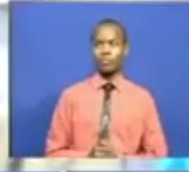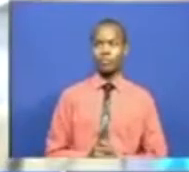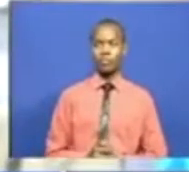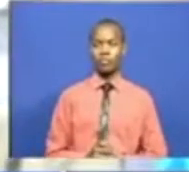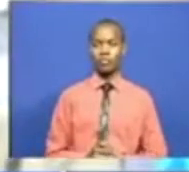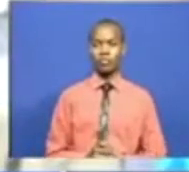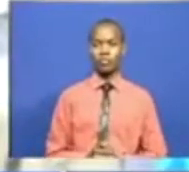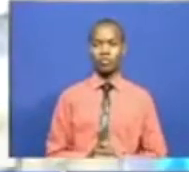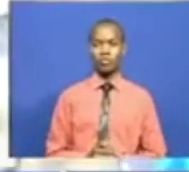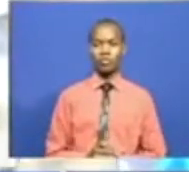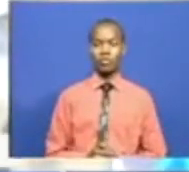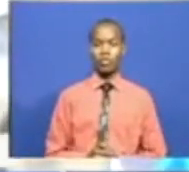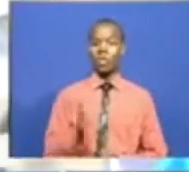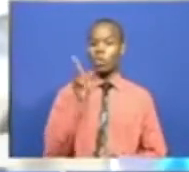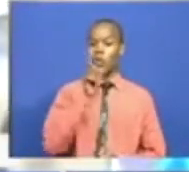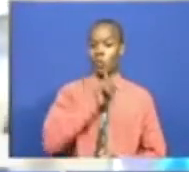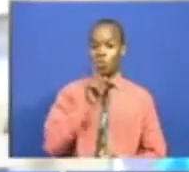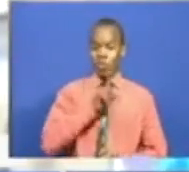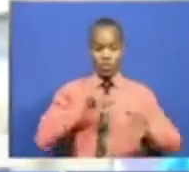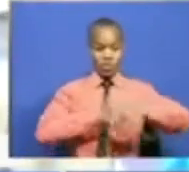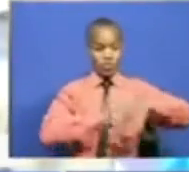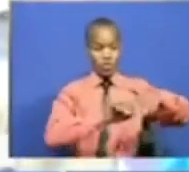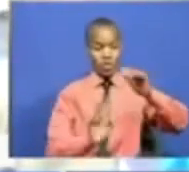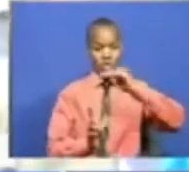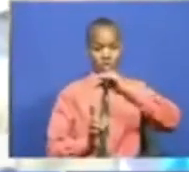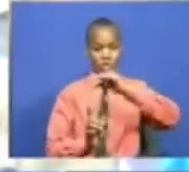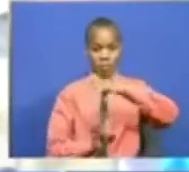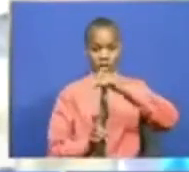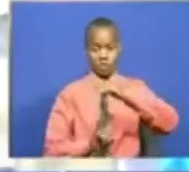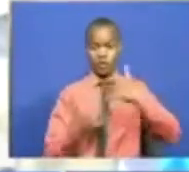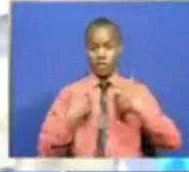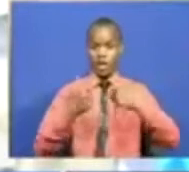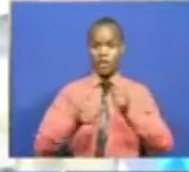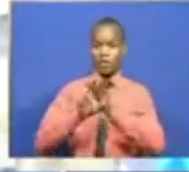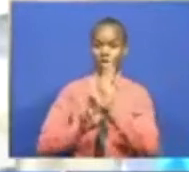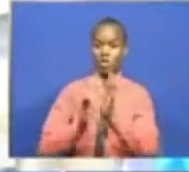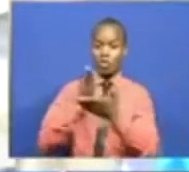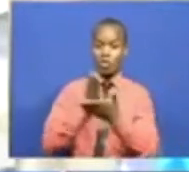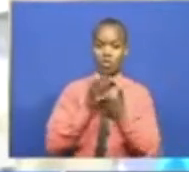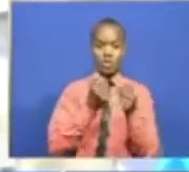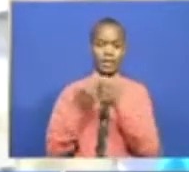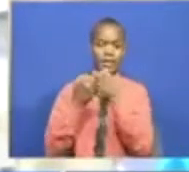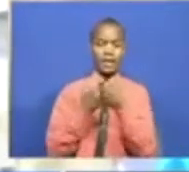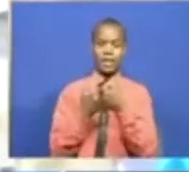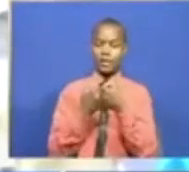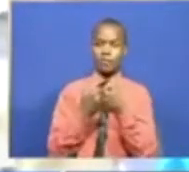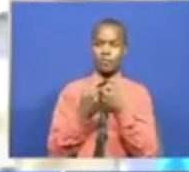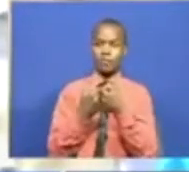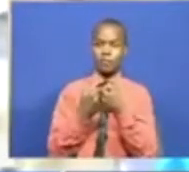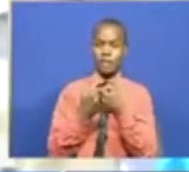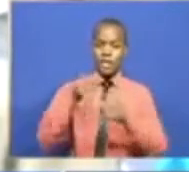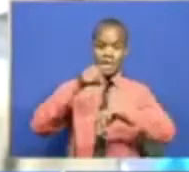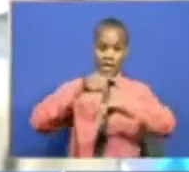Strict adherence to COVID-19 health and safety protocols remains a challenge, including proper and regular wearing of